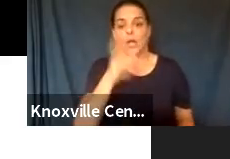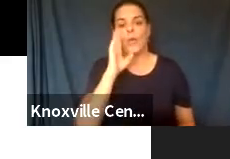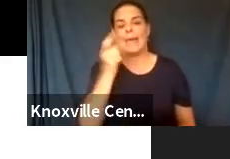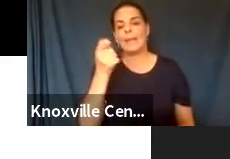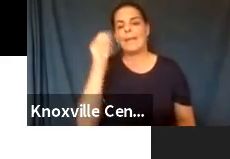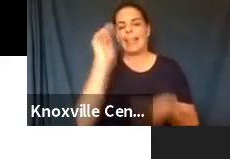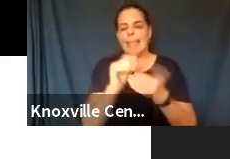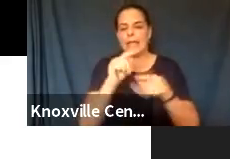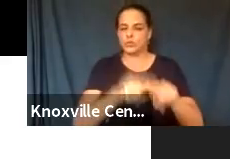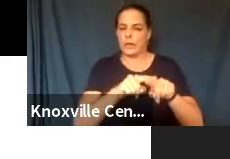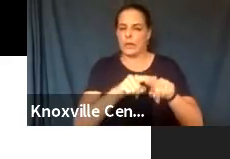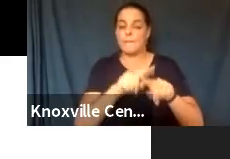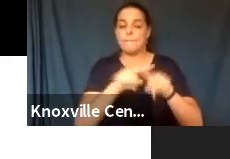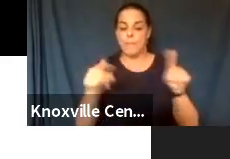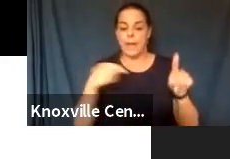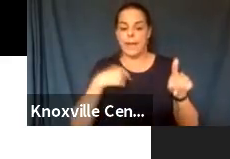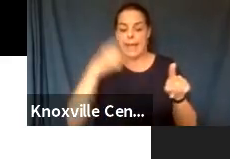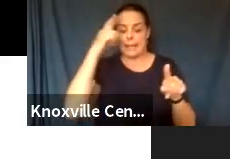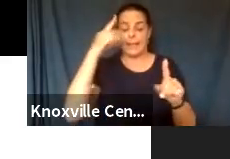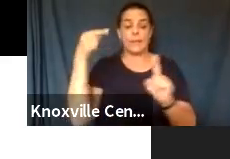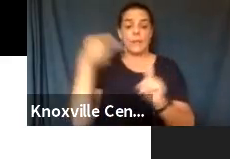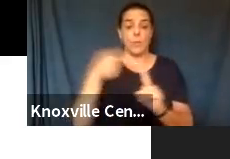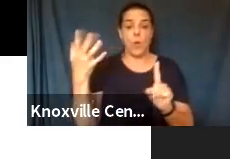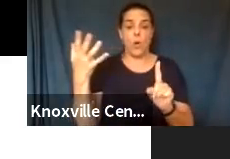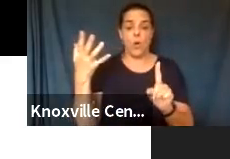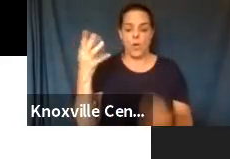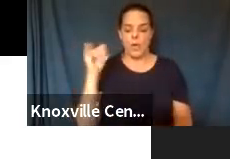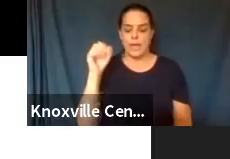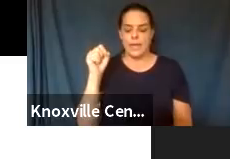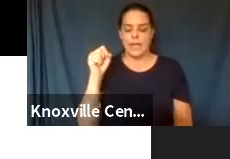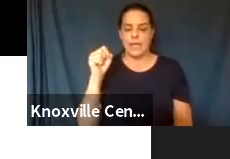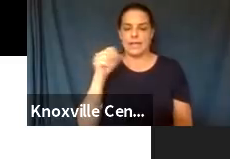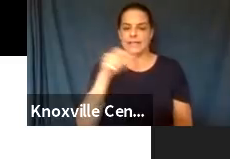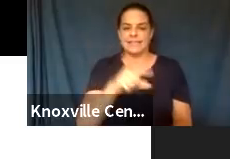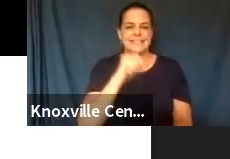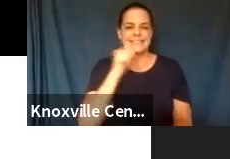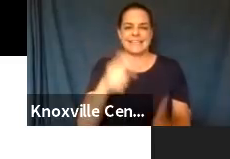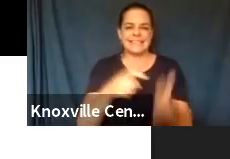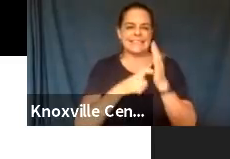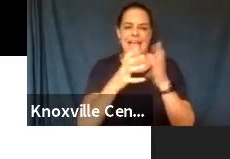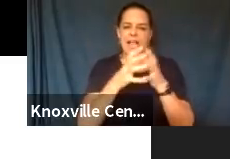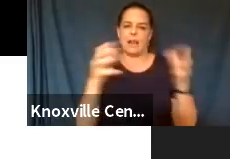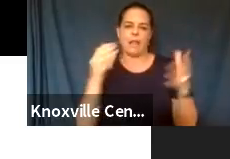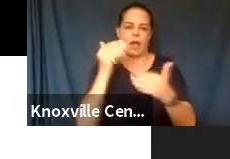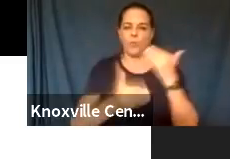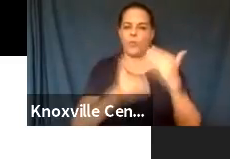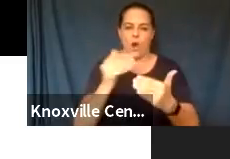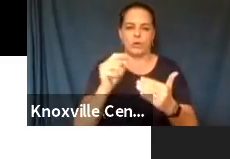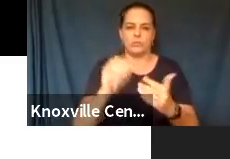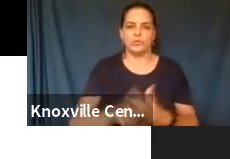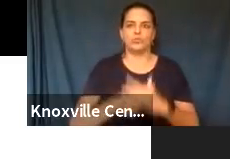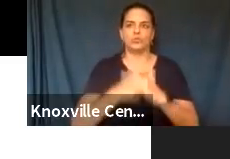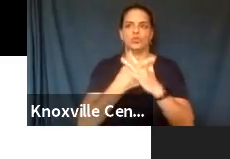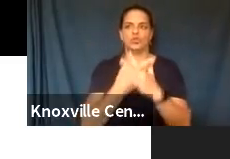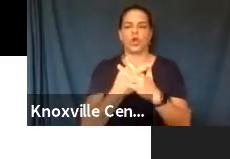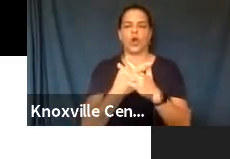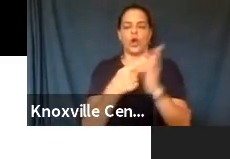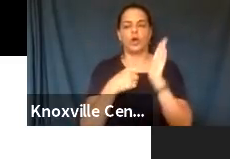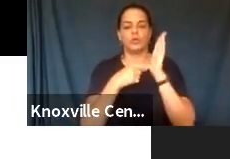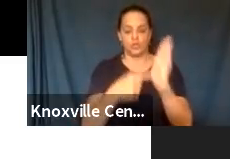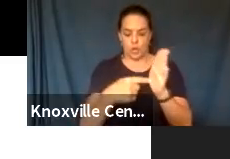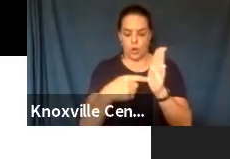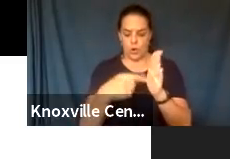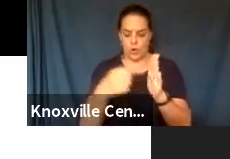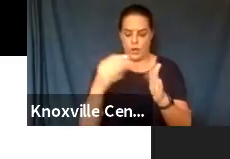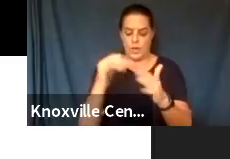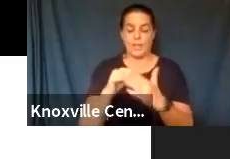reliable. But I think the point of this is it doesn't take a lot of progress to start to show that on